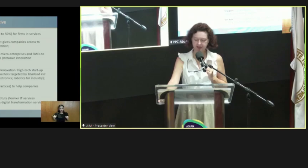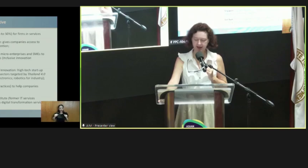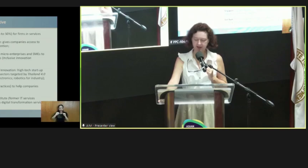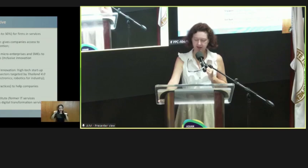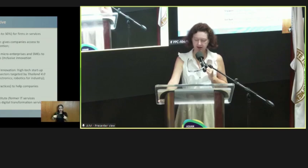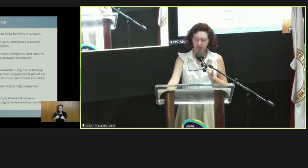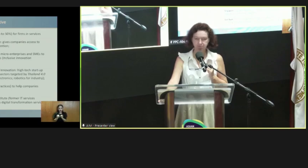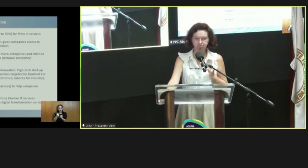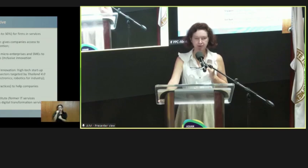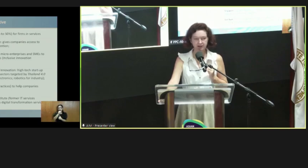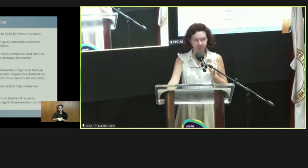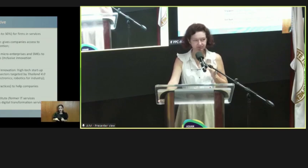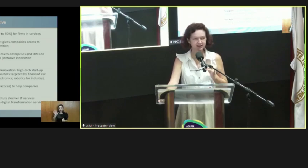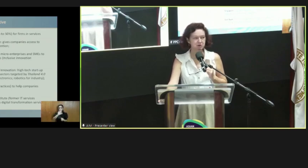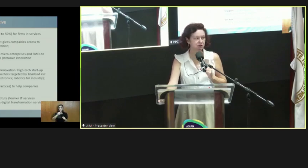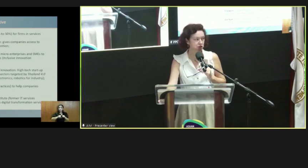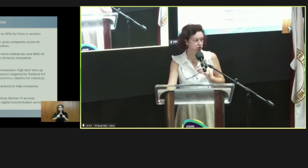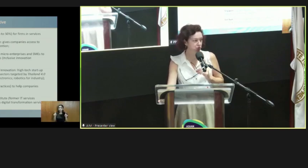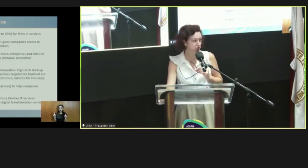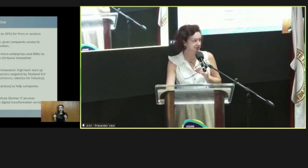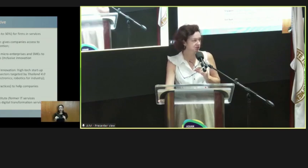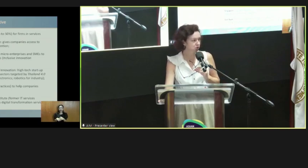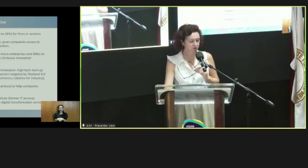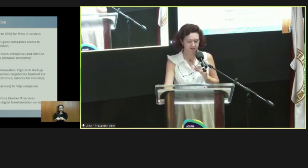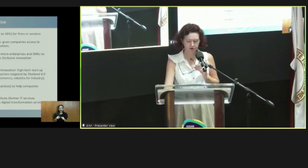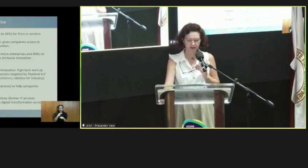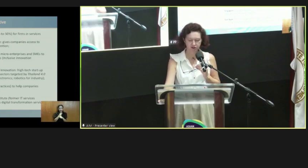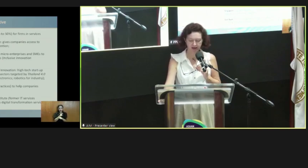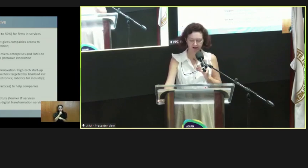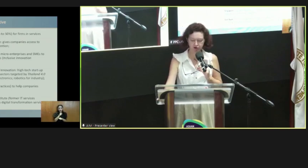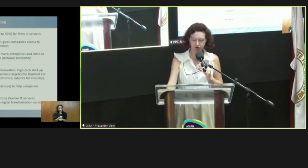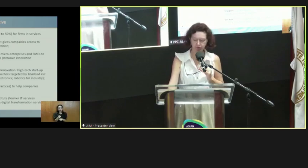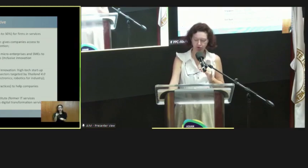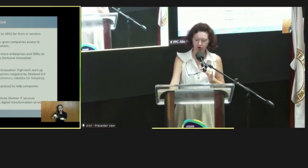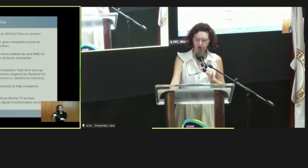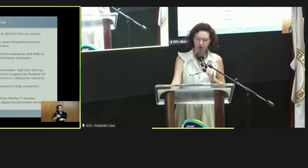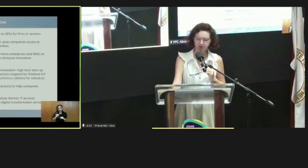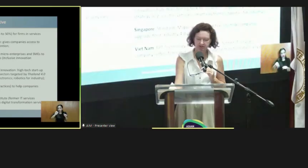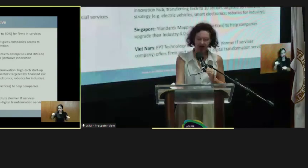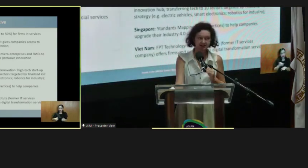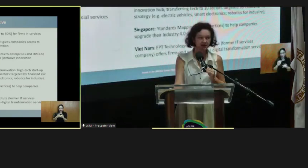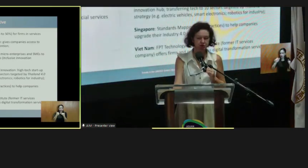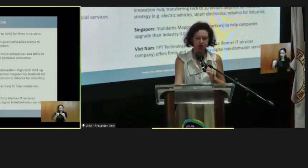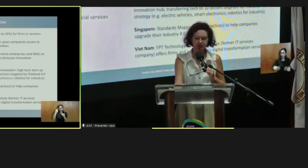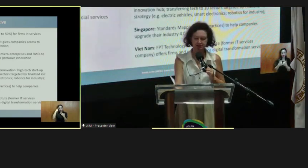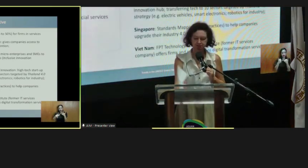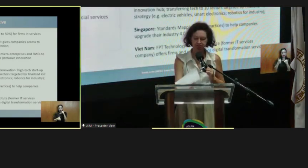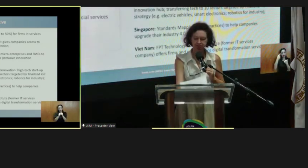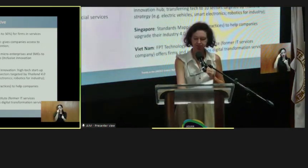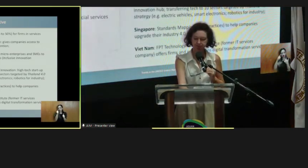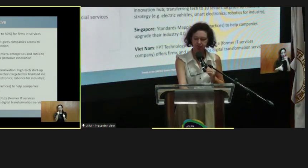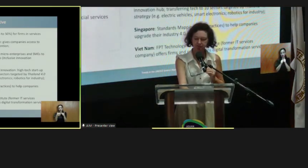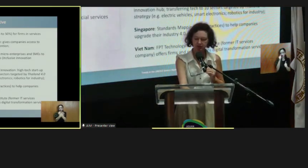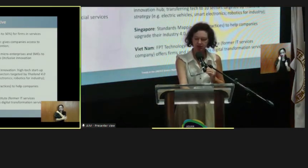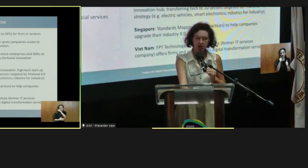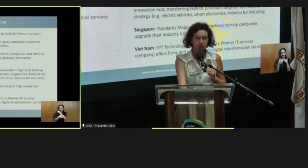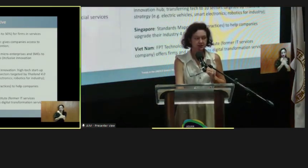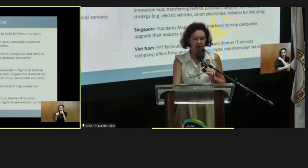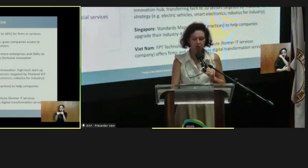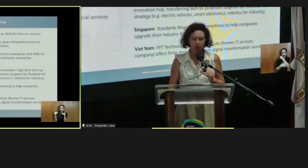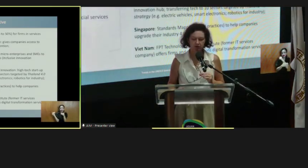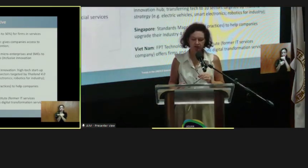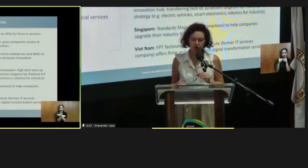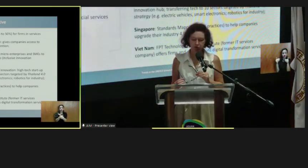in ASEAN, but let me reassure you, this is also a challenge for the most advanced countries.